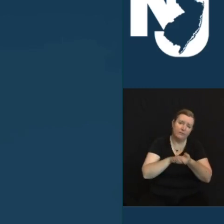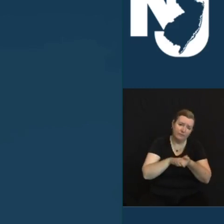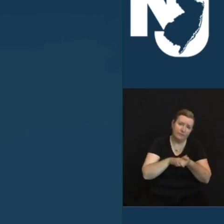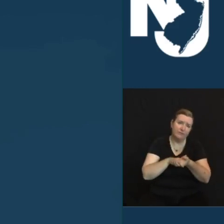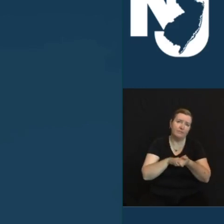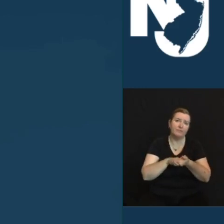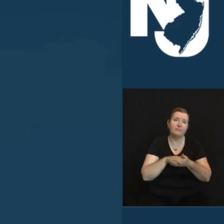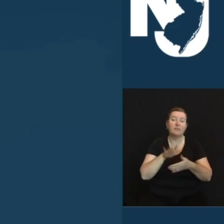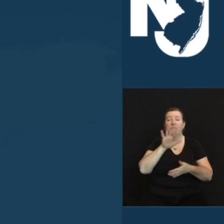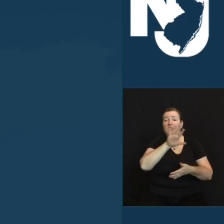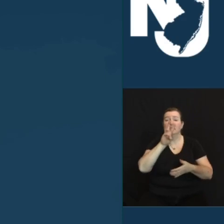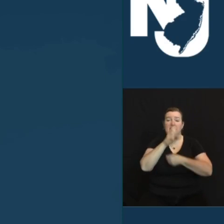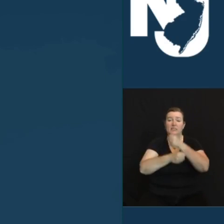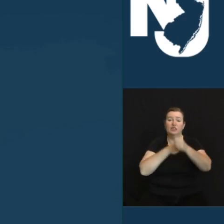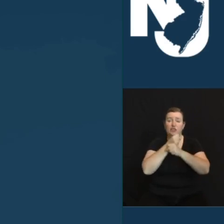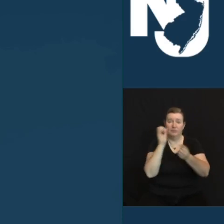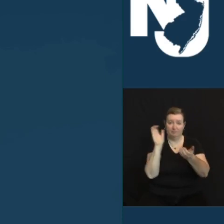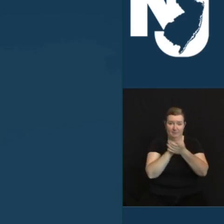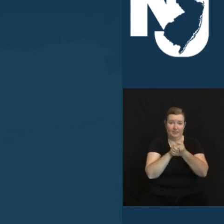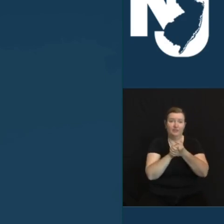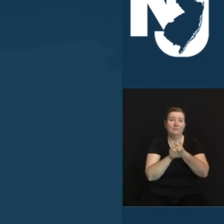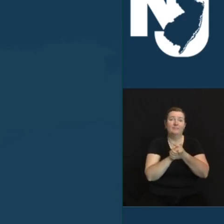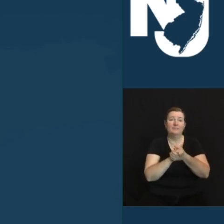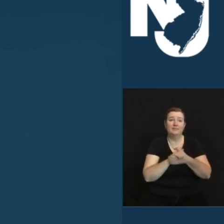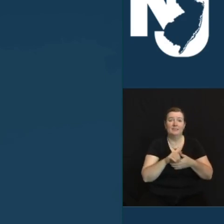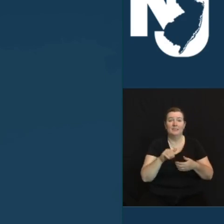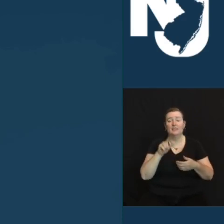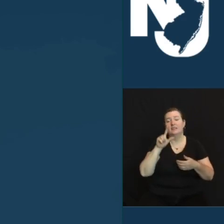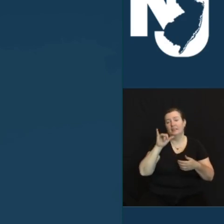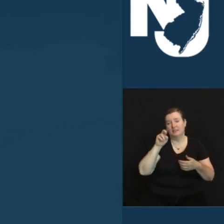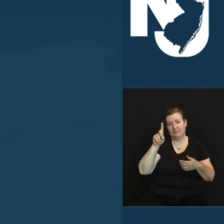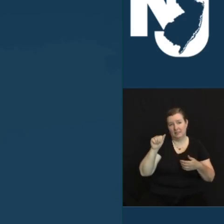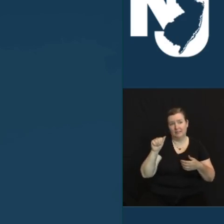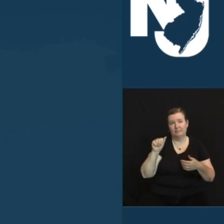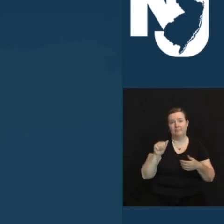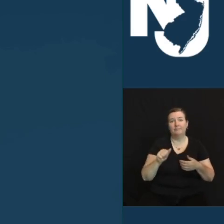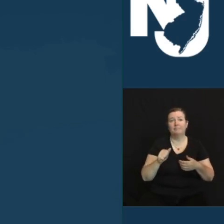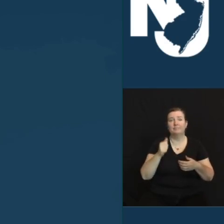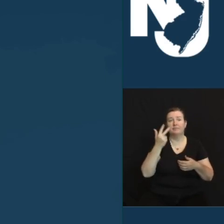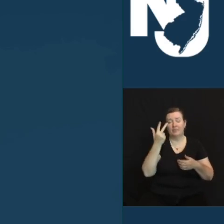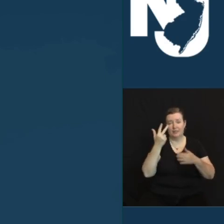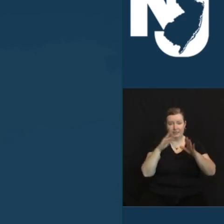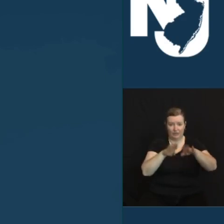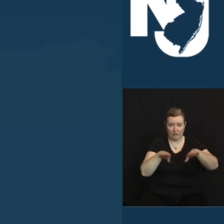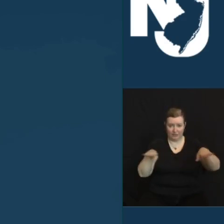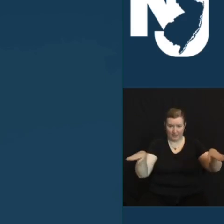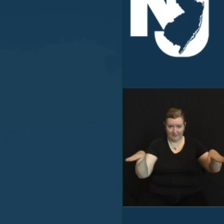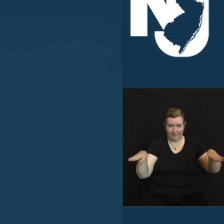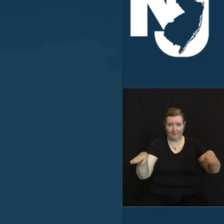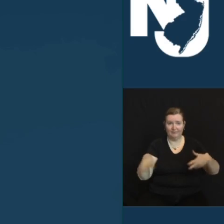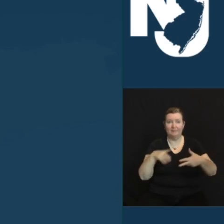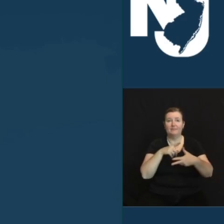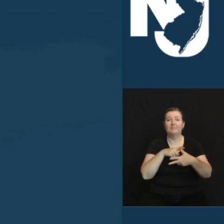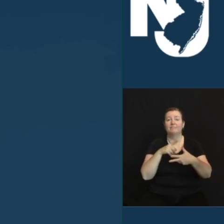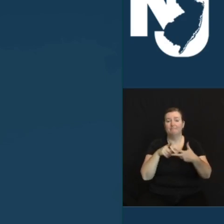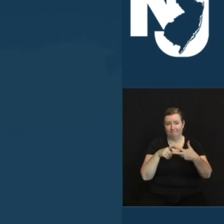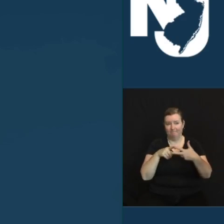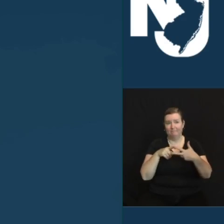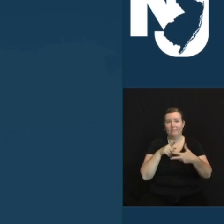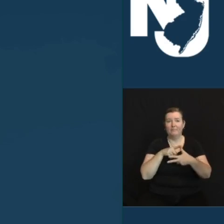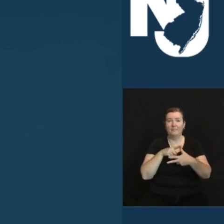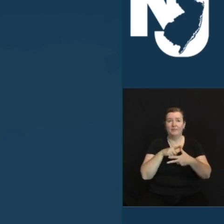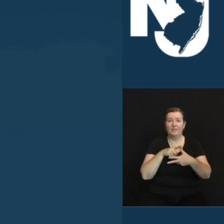years, Linda, with whom I had the great honor of speaking, and 3 of their children, Jennifer, Paul, and Joseph. And Jennifer and Paul I also had the